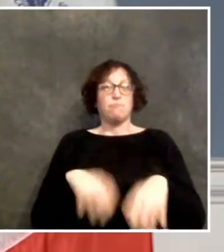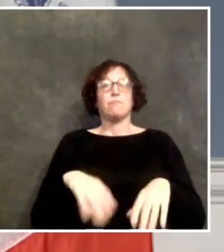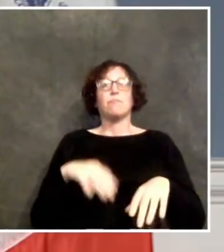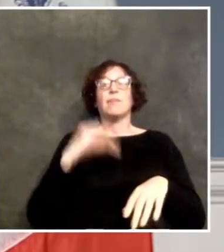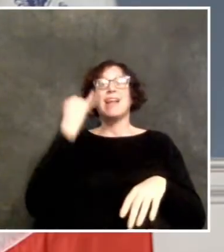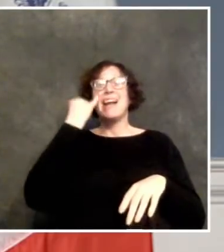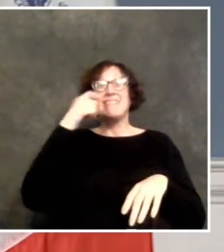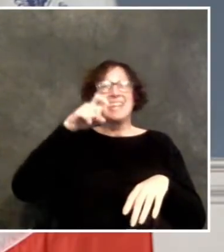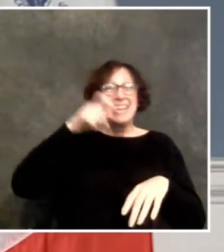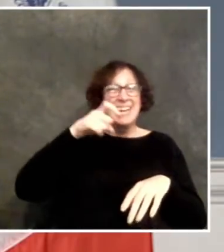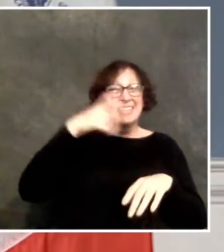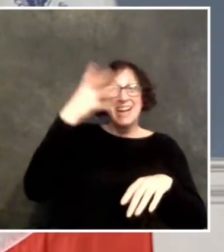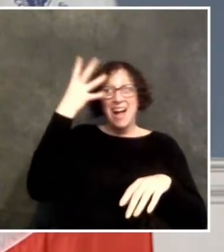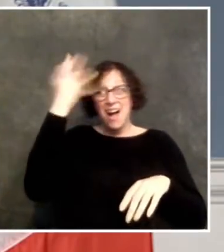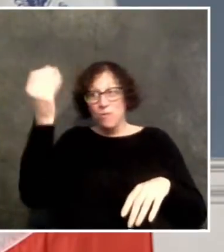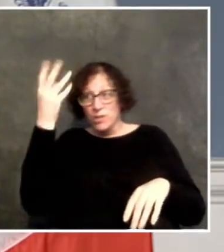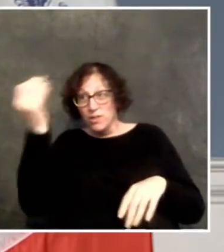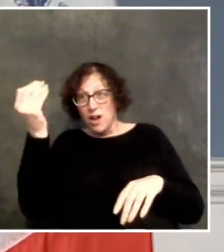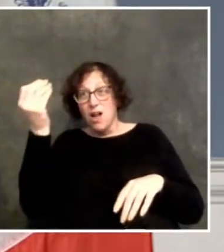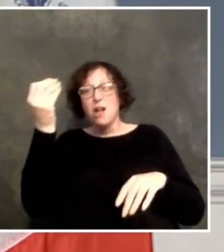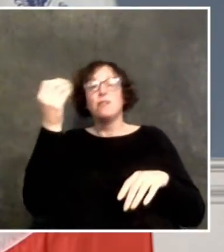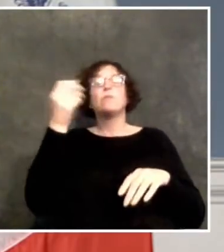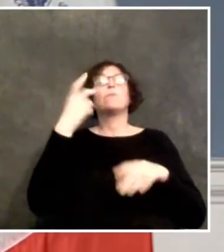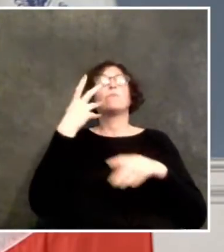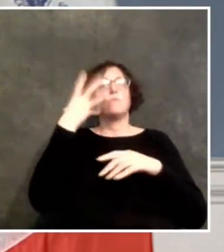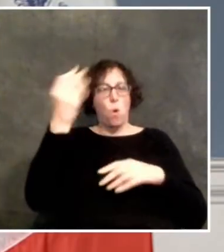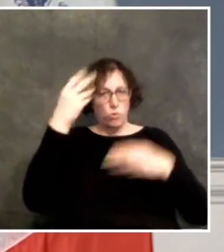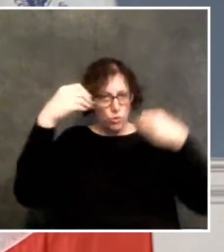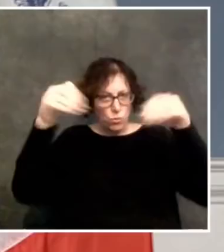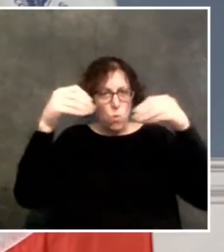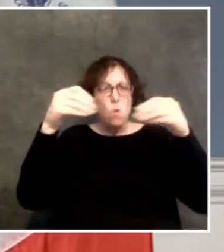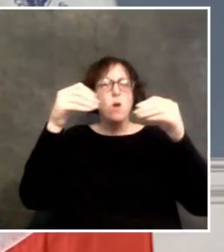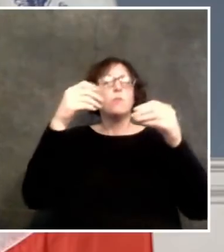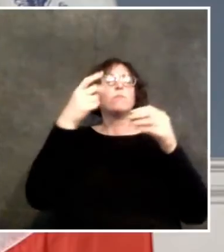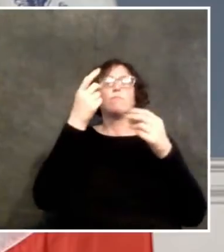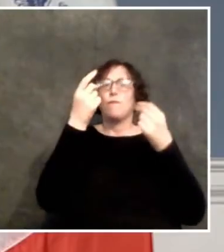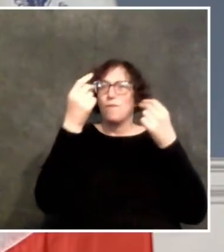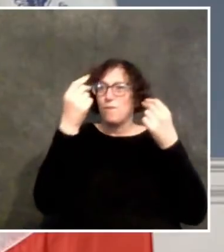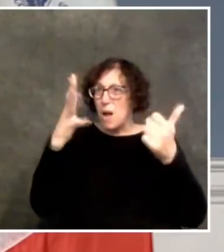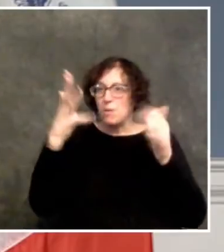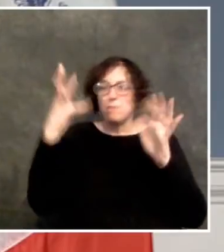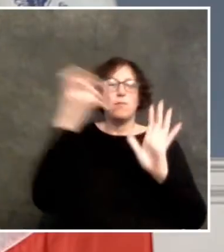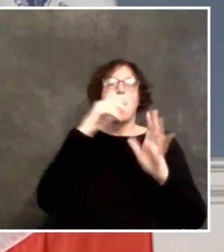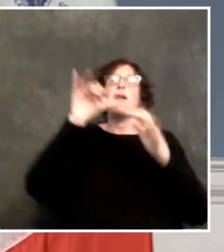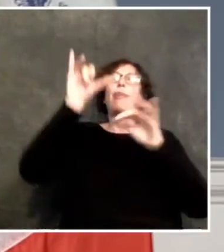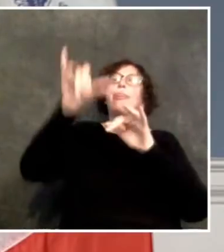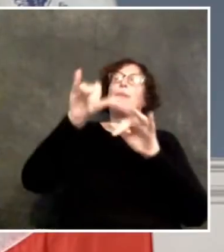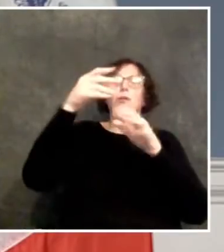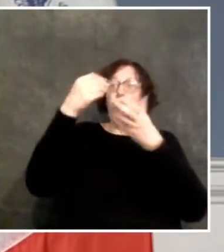get your medicines, the basics you got to do, get some exercise,